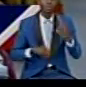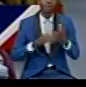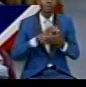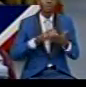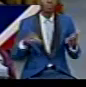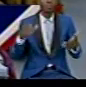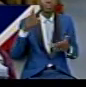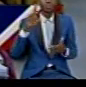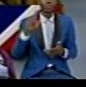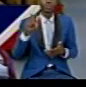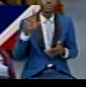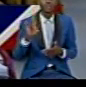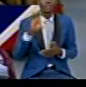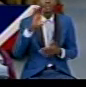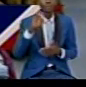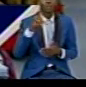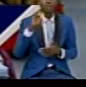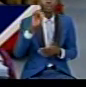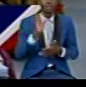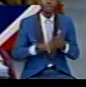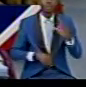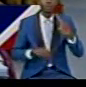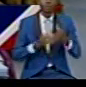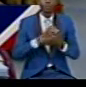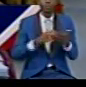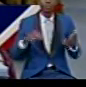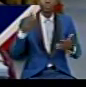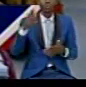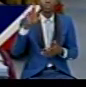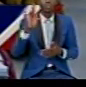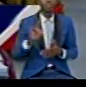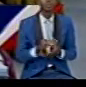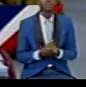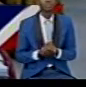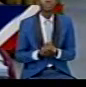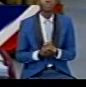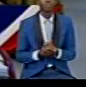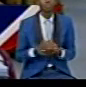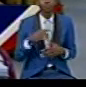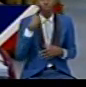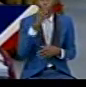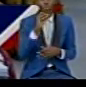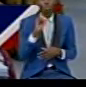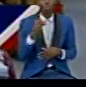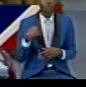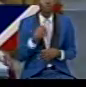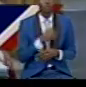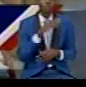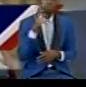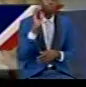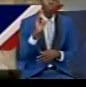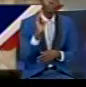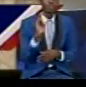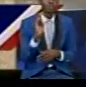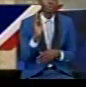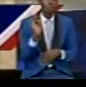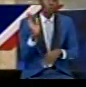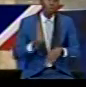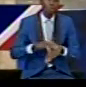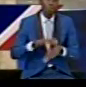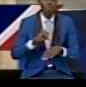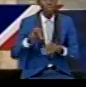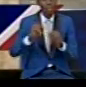verse 28. Colossians chapter 1, verse 28. When we preach, warning every